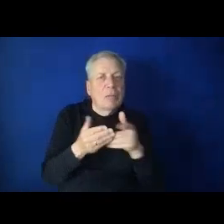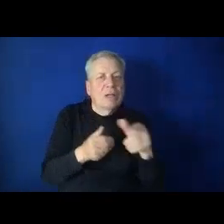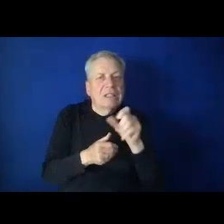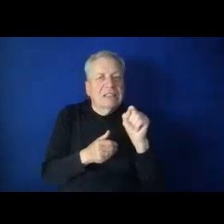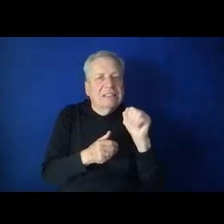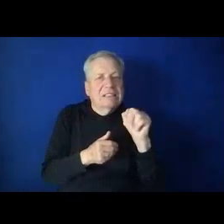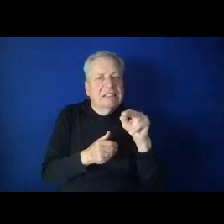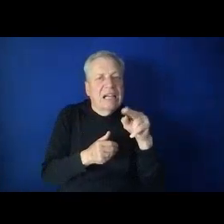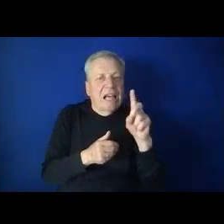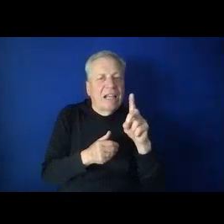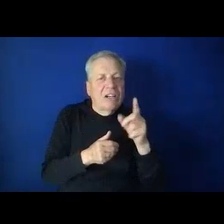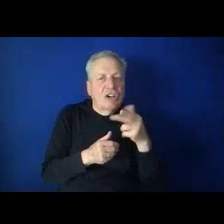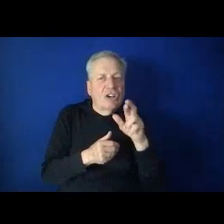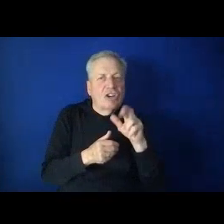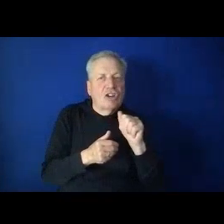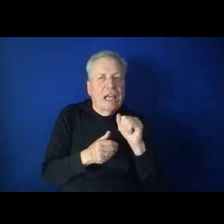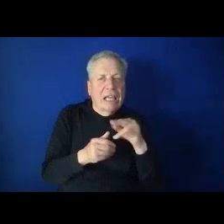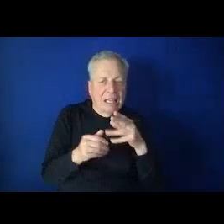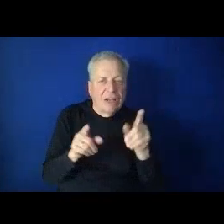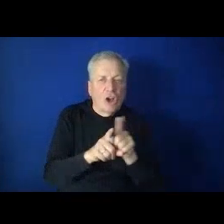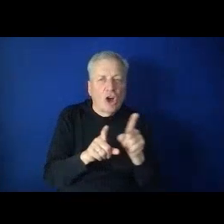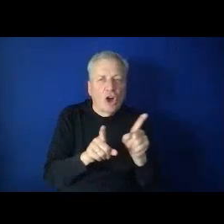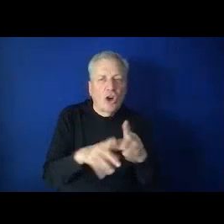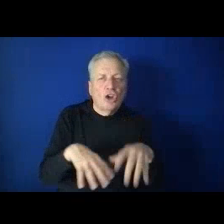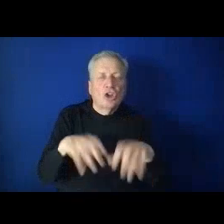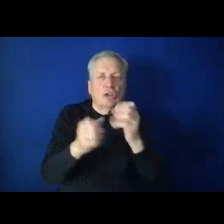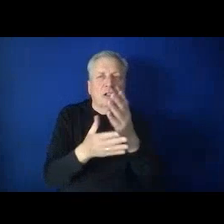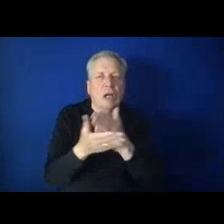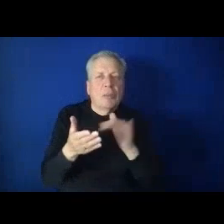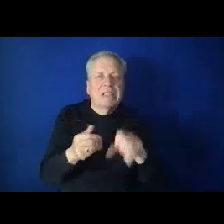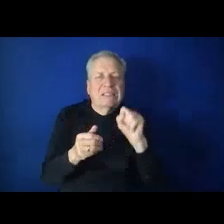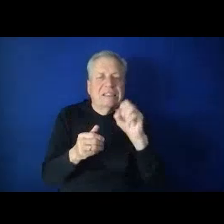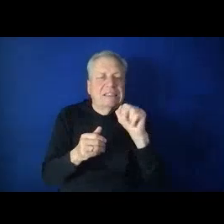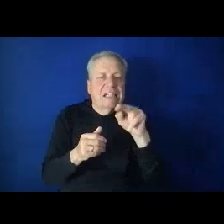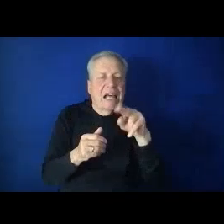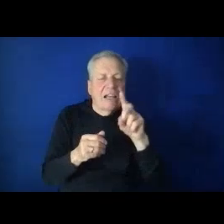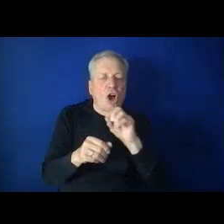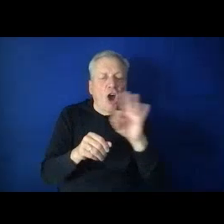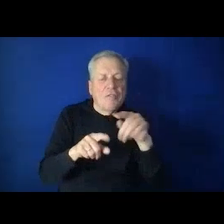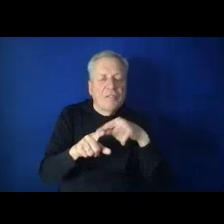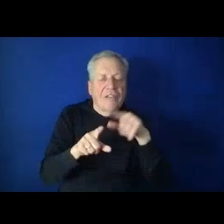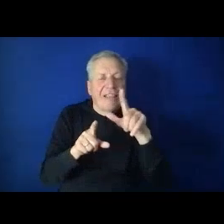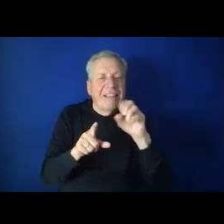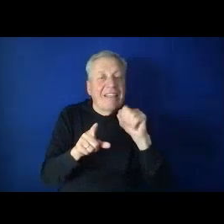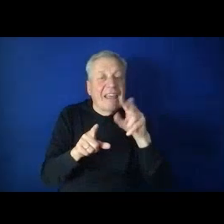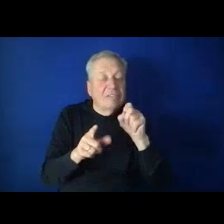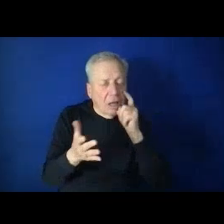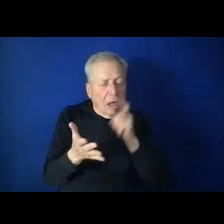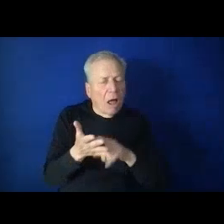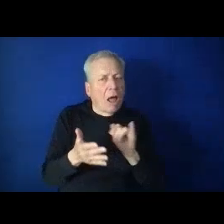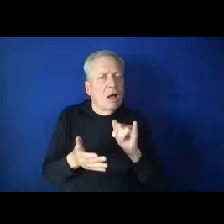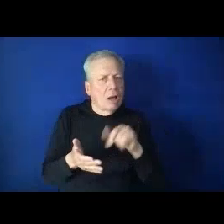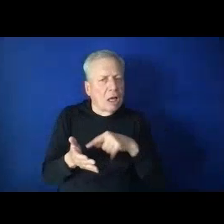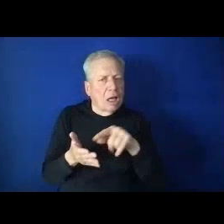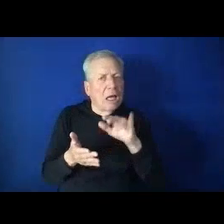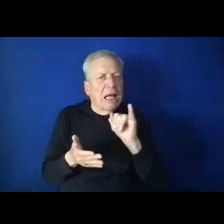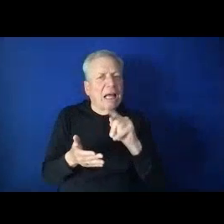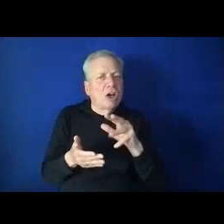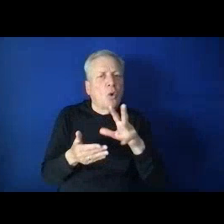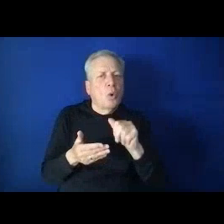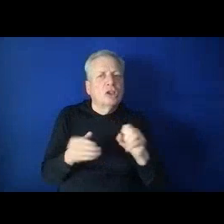then he also took some of the sand off some of the leaves and found out that what it was doing was